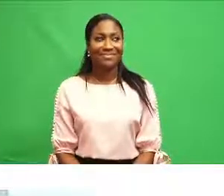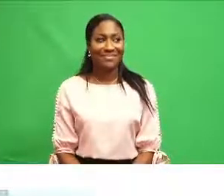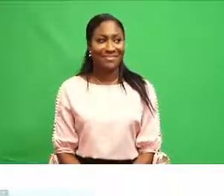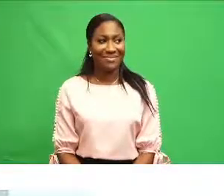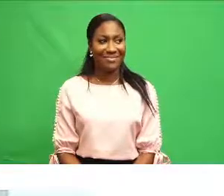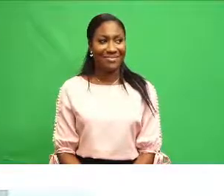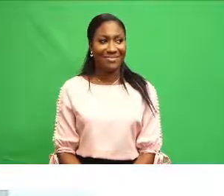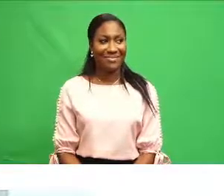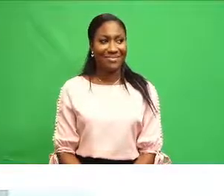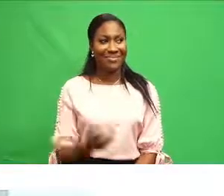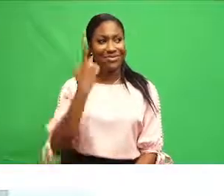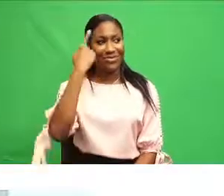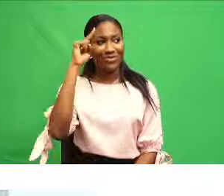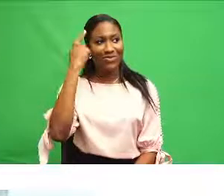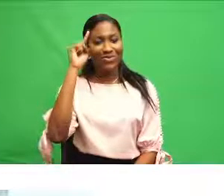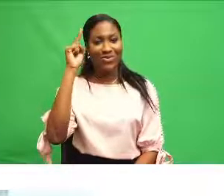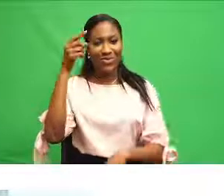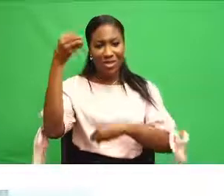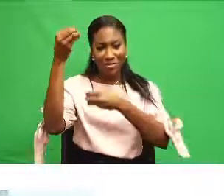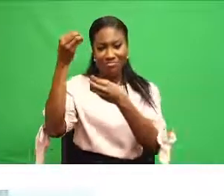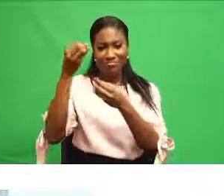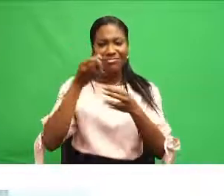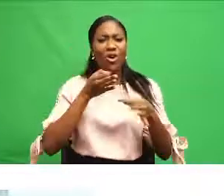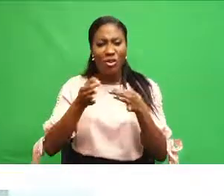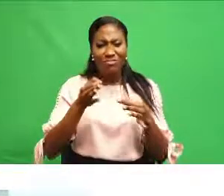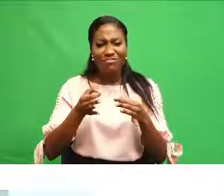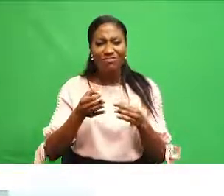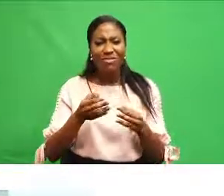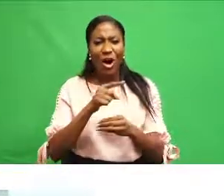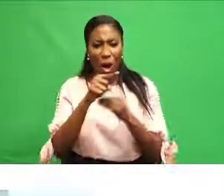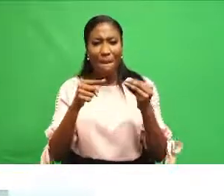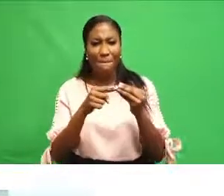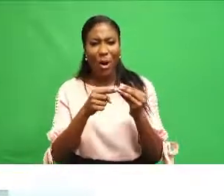to tell you a little bit about him.